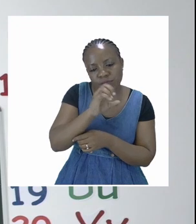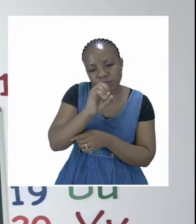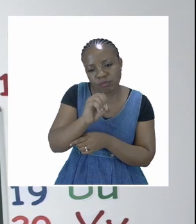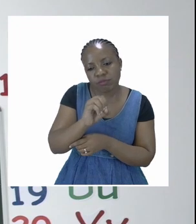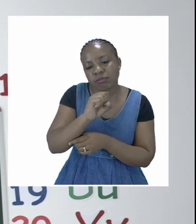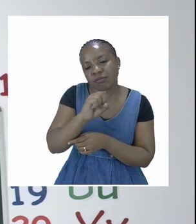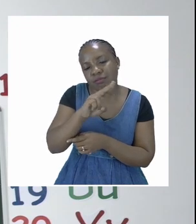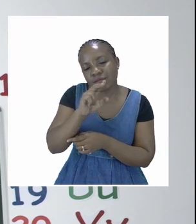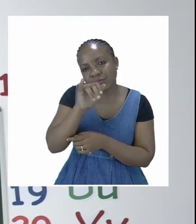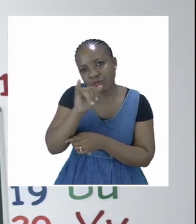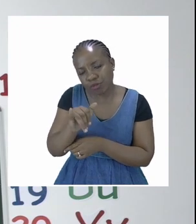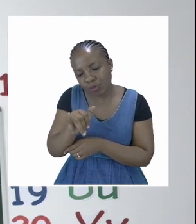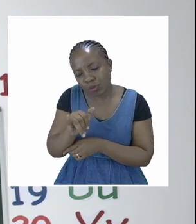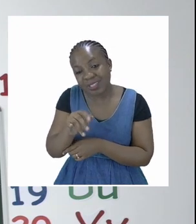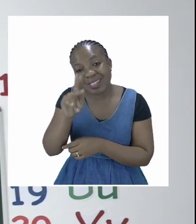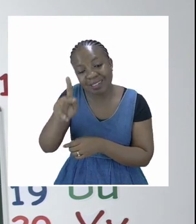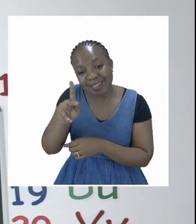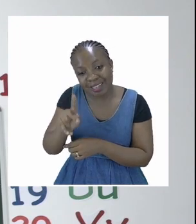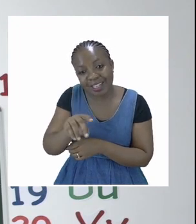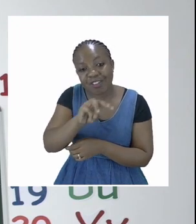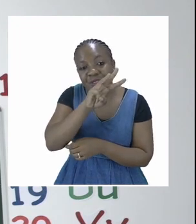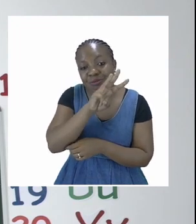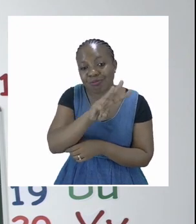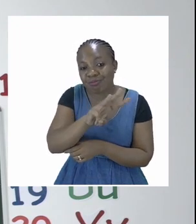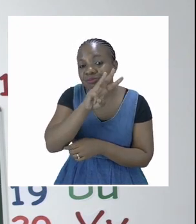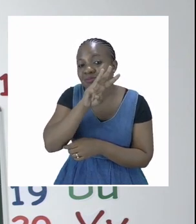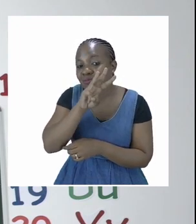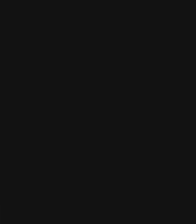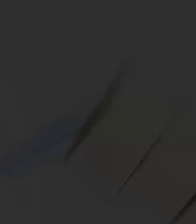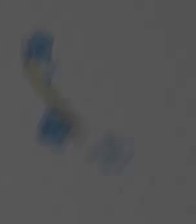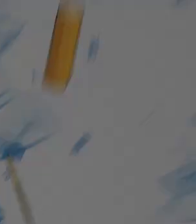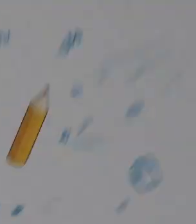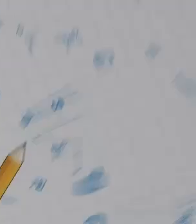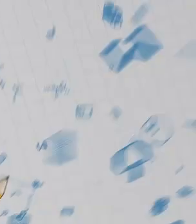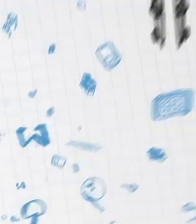our website, Zoshi Online.